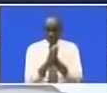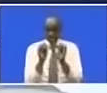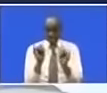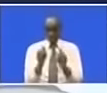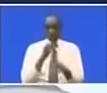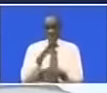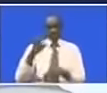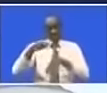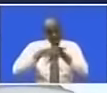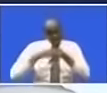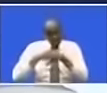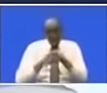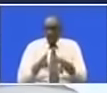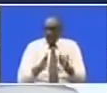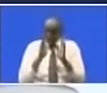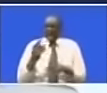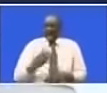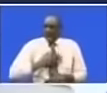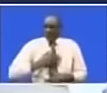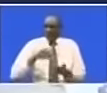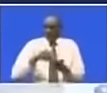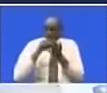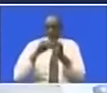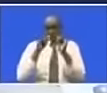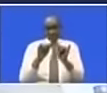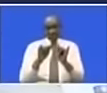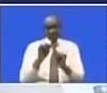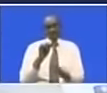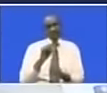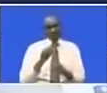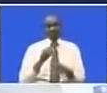of East Africa in a way only we can. Stay with KTN News to get the whole story. Good night.